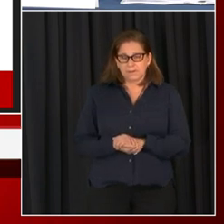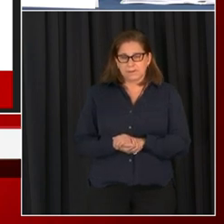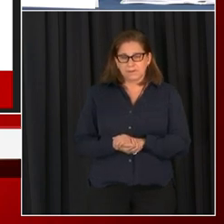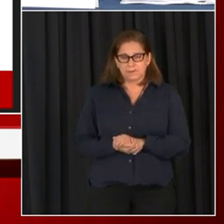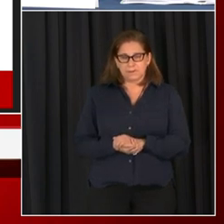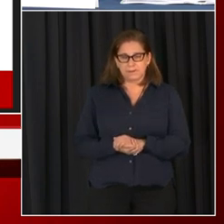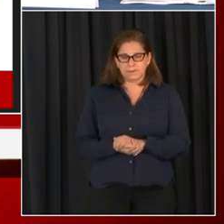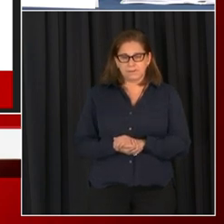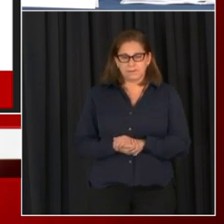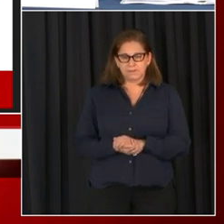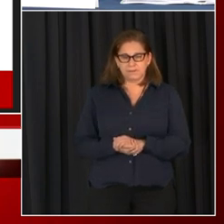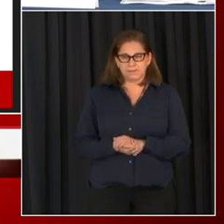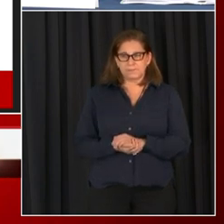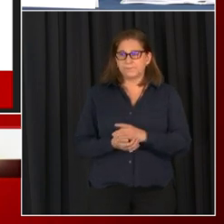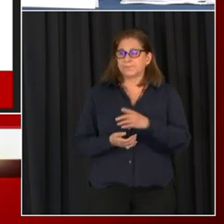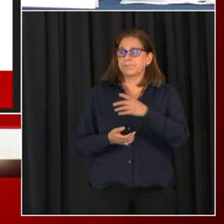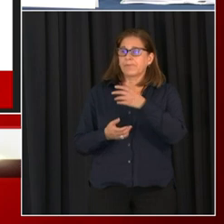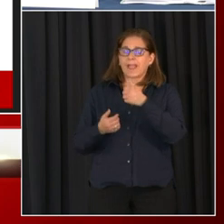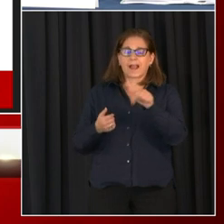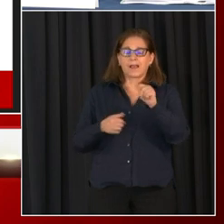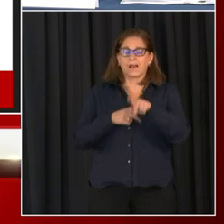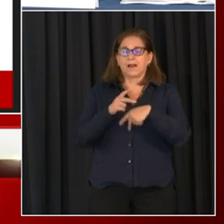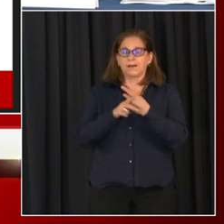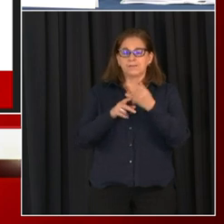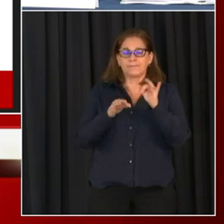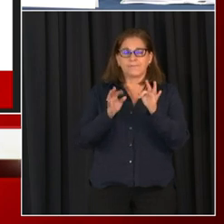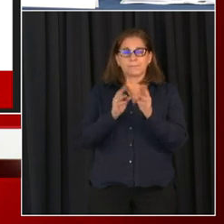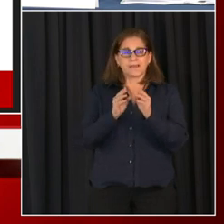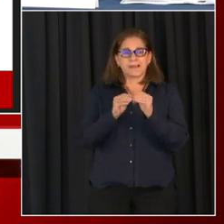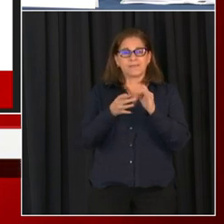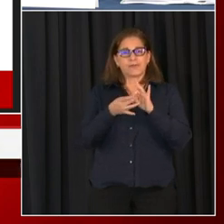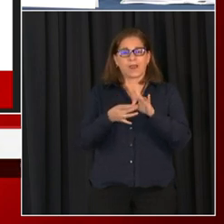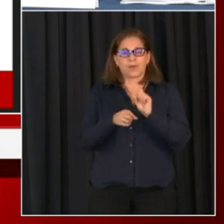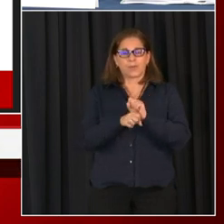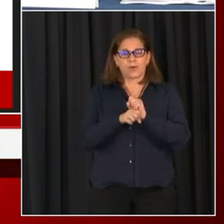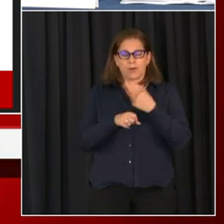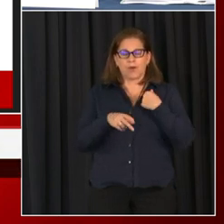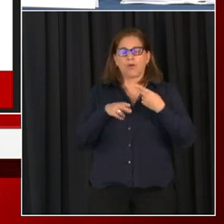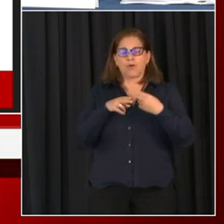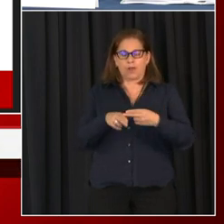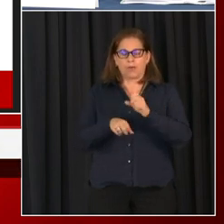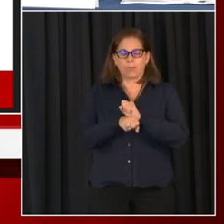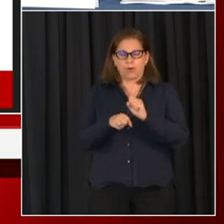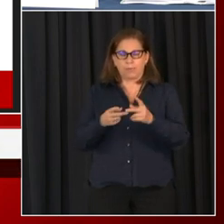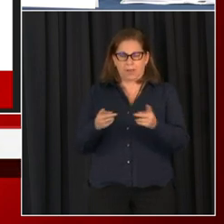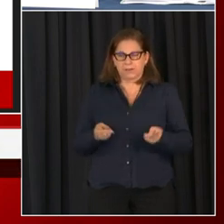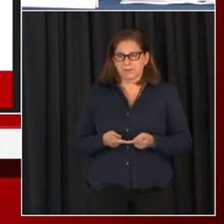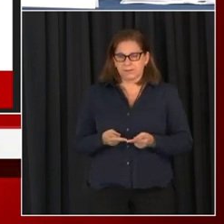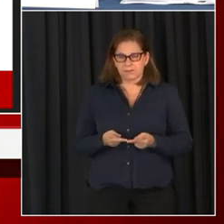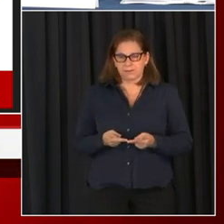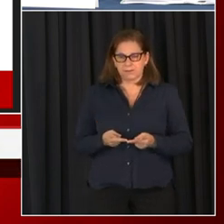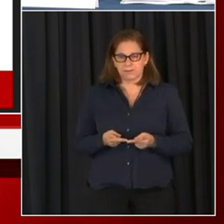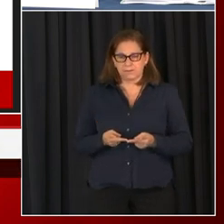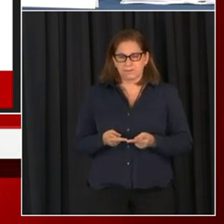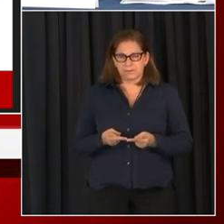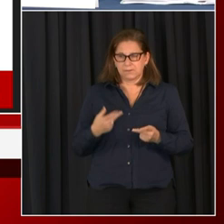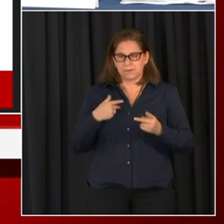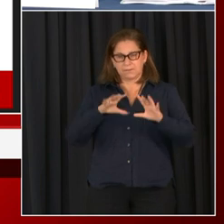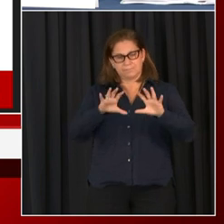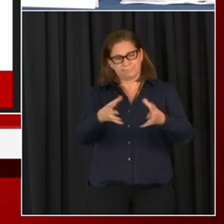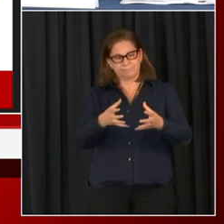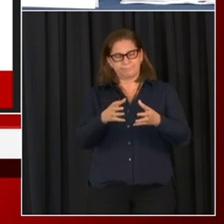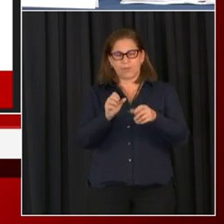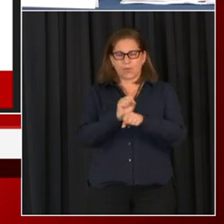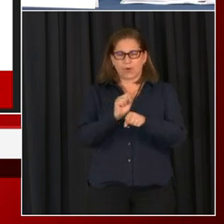in these numbers, or can you say? If we were to have any cases, it would be classified as a workplace. What I'm saying, though, the White House